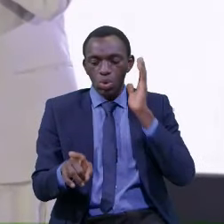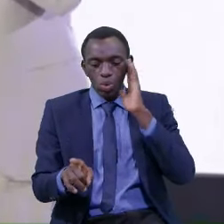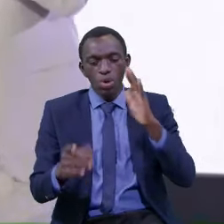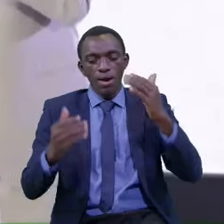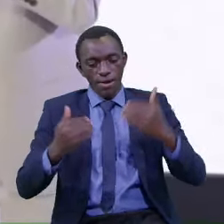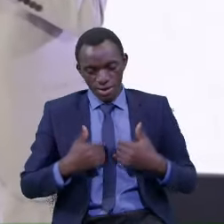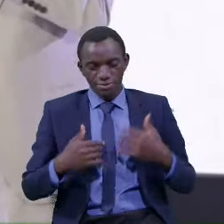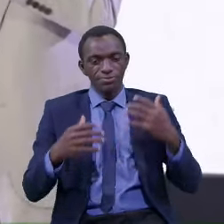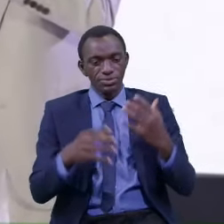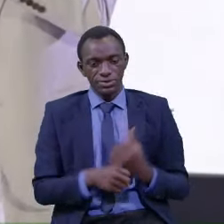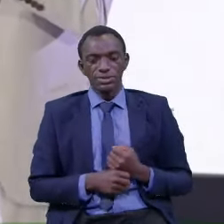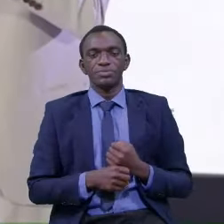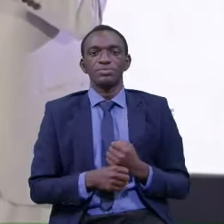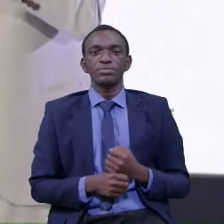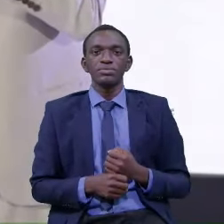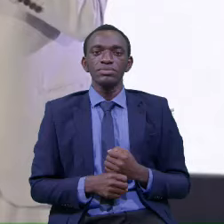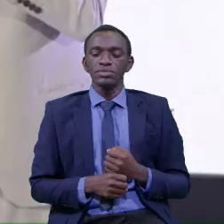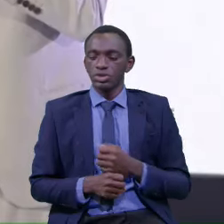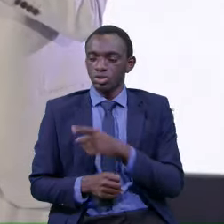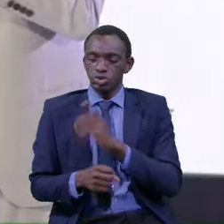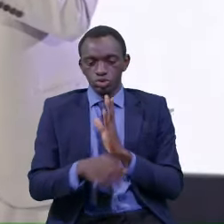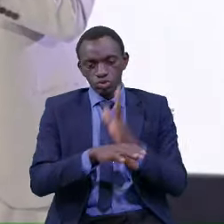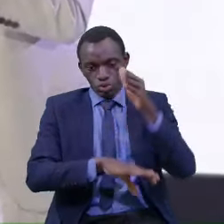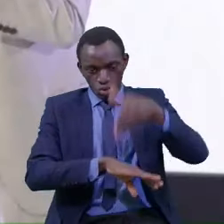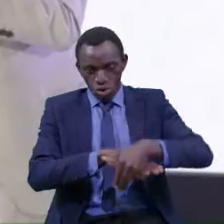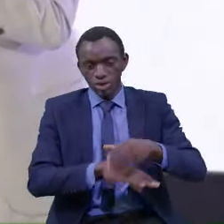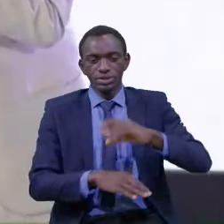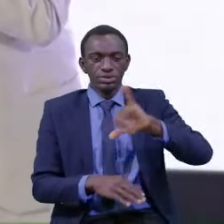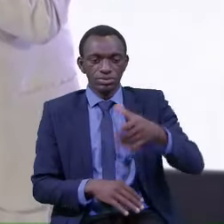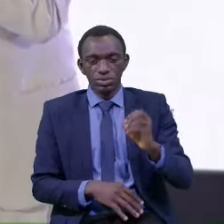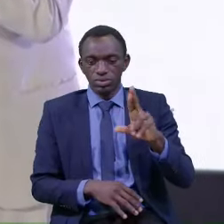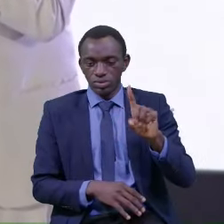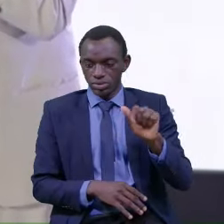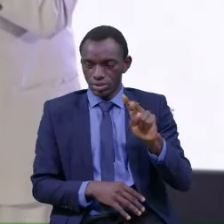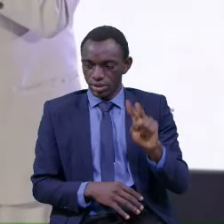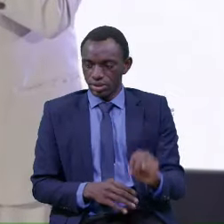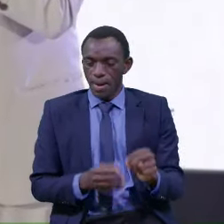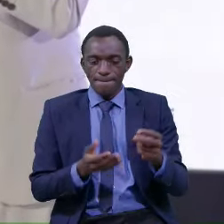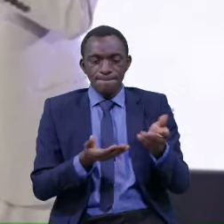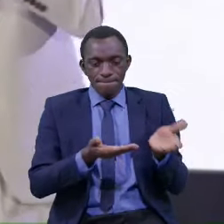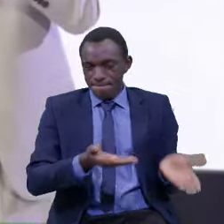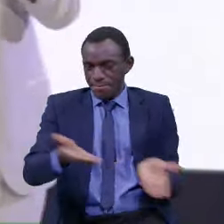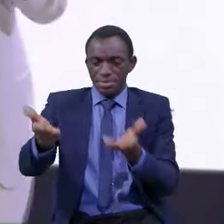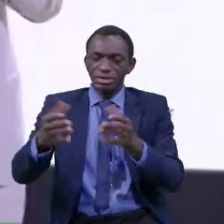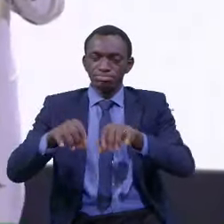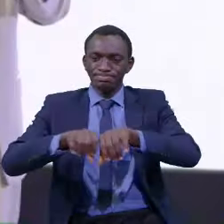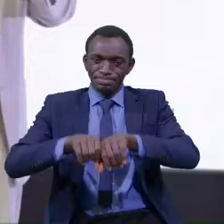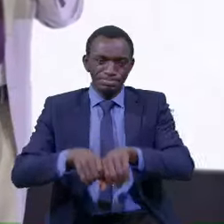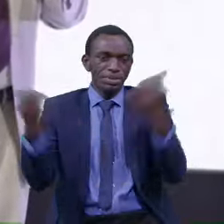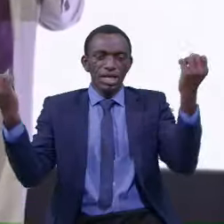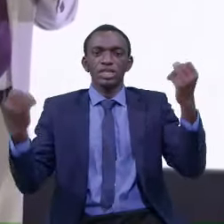given unto you. Cross over this Jordan. Bring those Jericho walls down